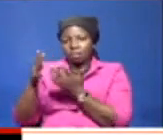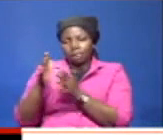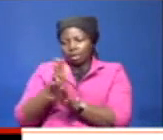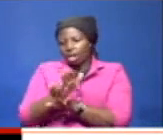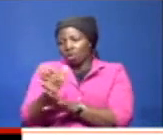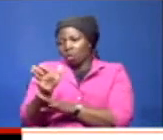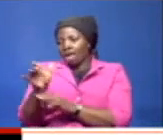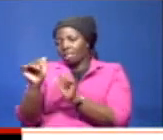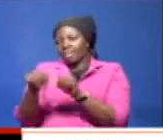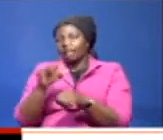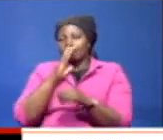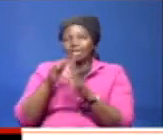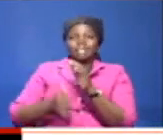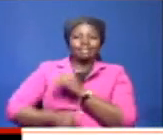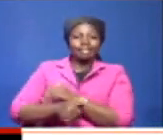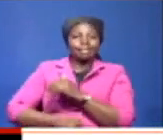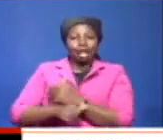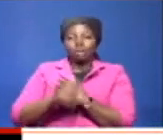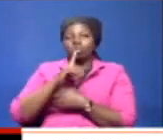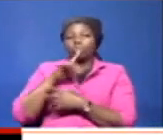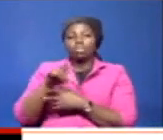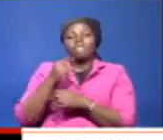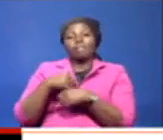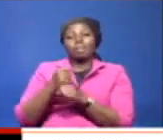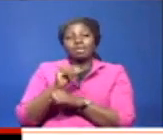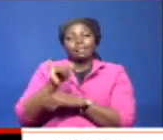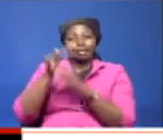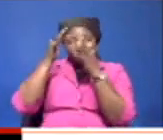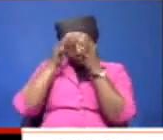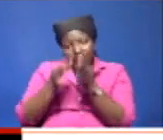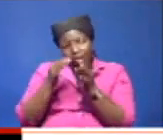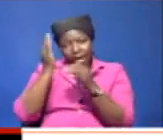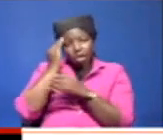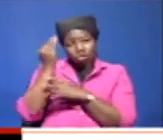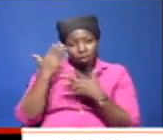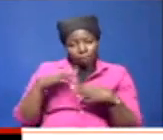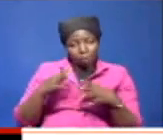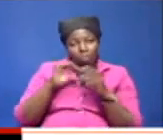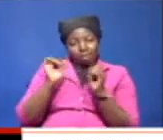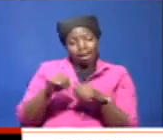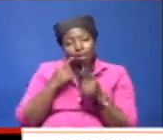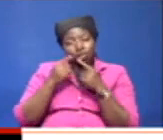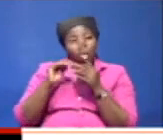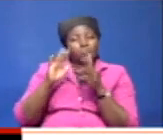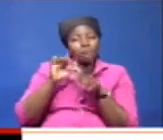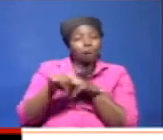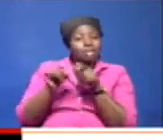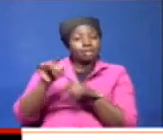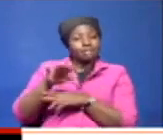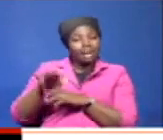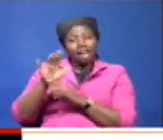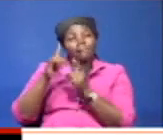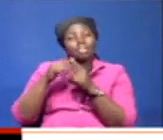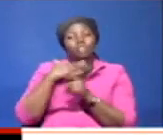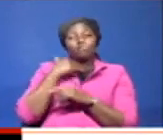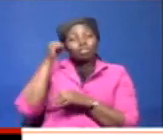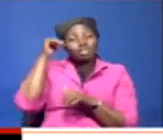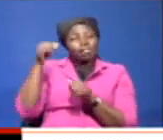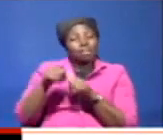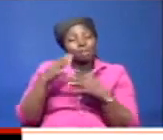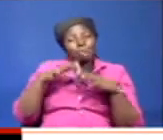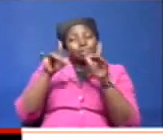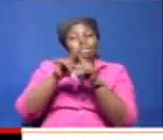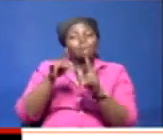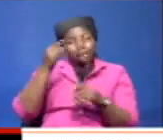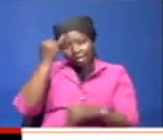So maybe she made that decision. Now, I know people might make a big deal out about it, but I'd like to remind them that also in Italy, in Sardinia,